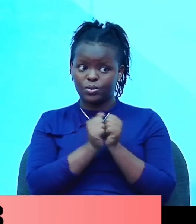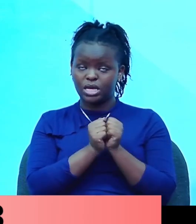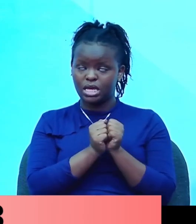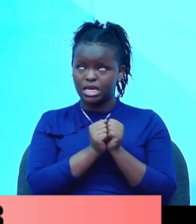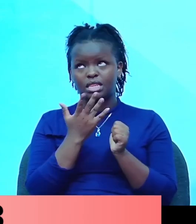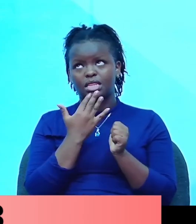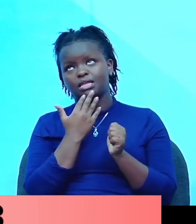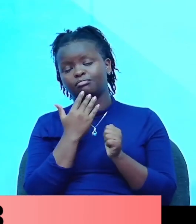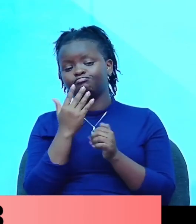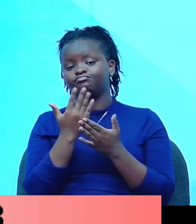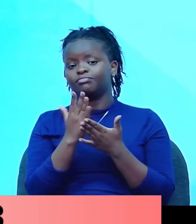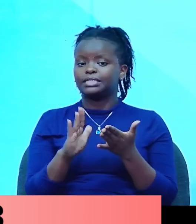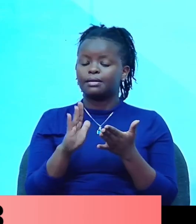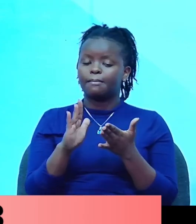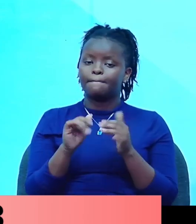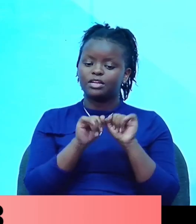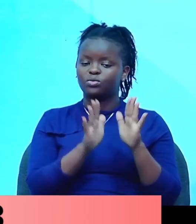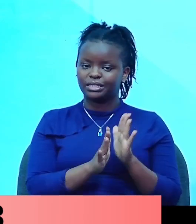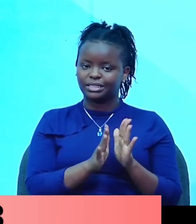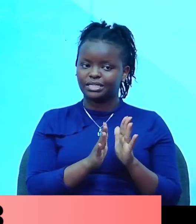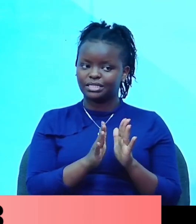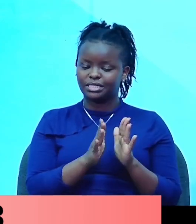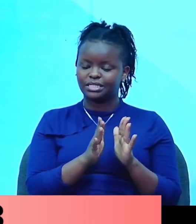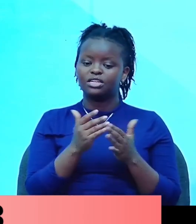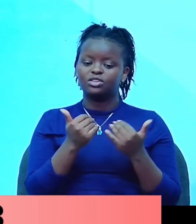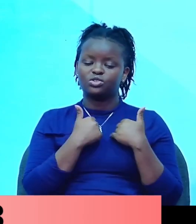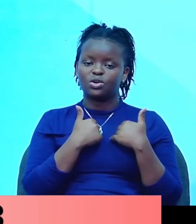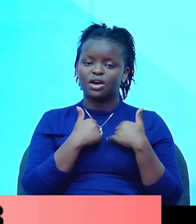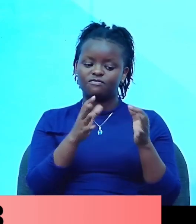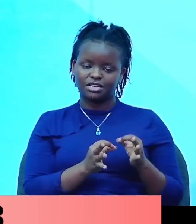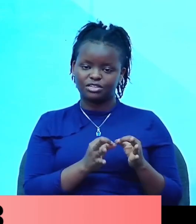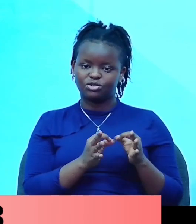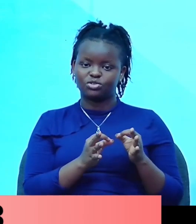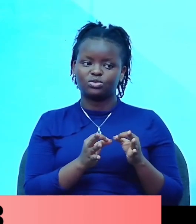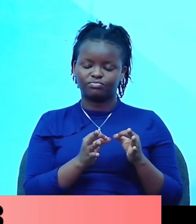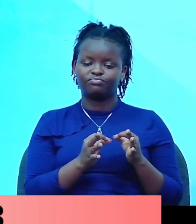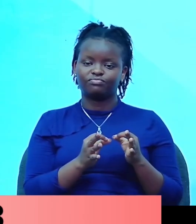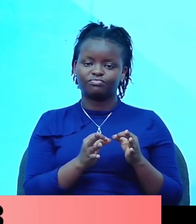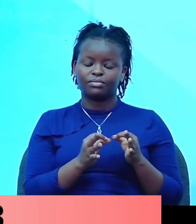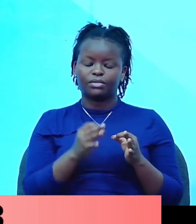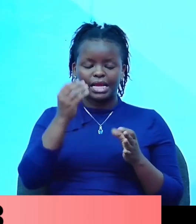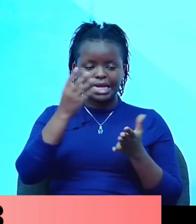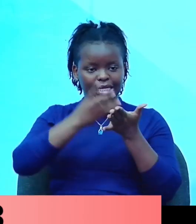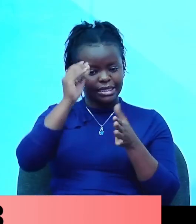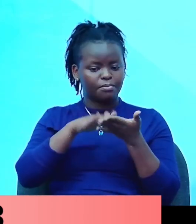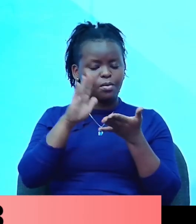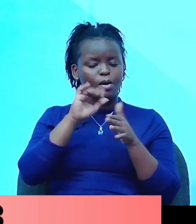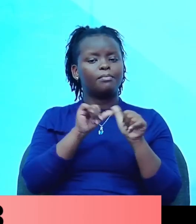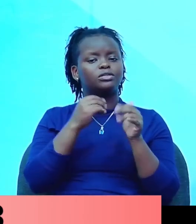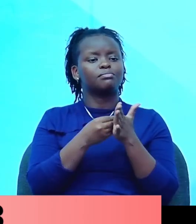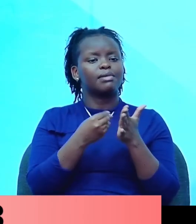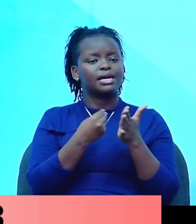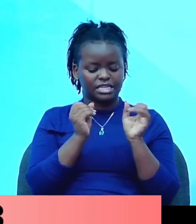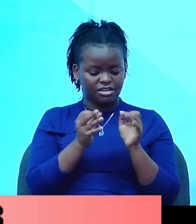some influencers to run financial literacy, just unpacking money. There are things that people assume that if you just had